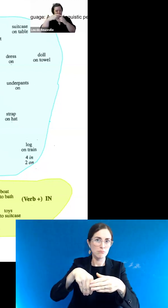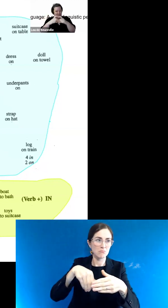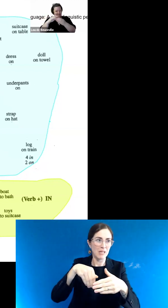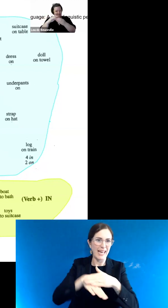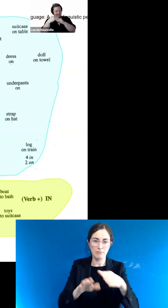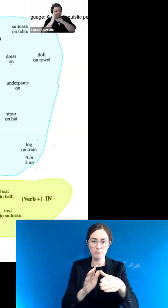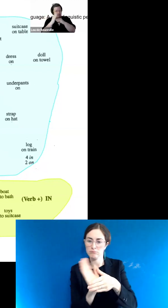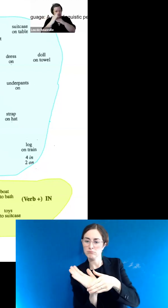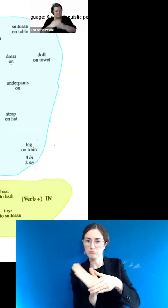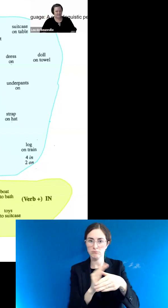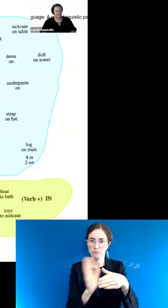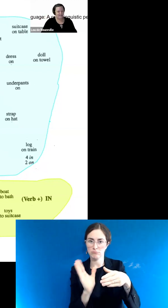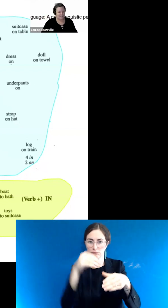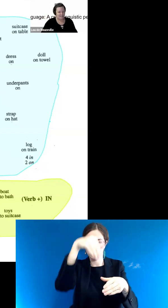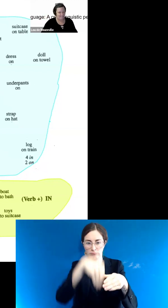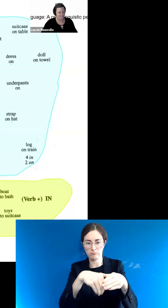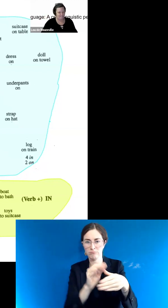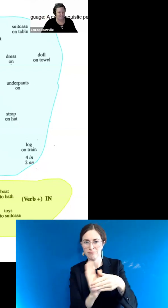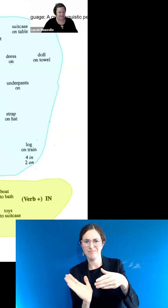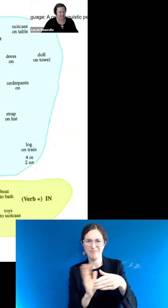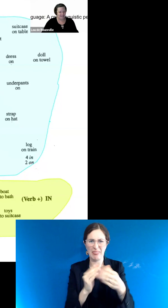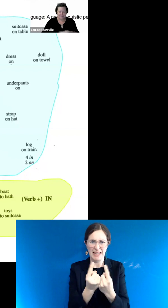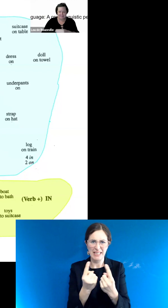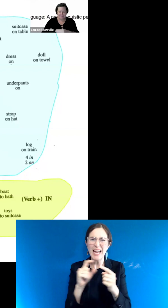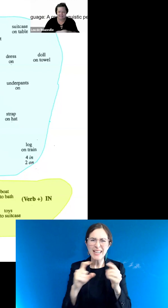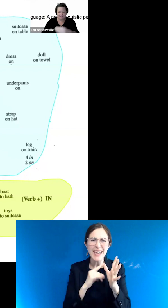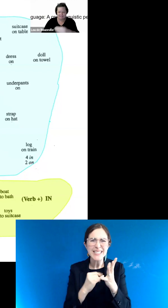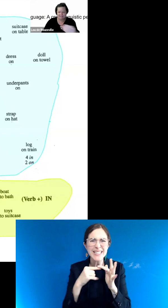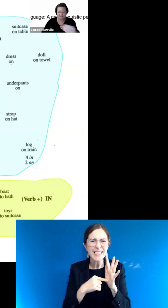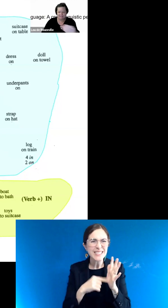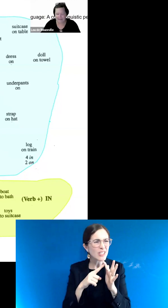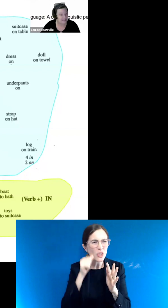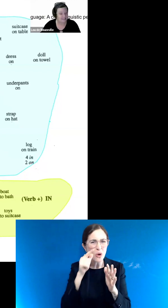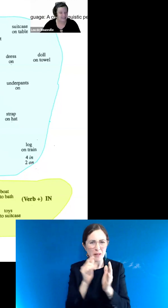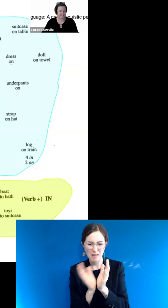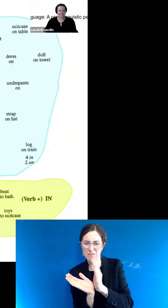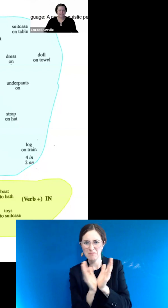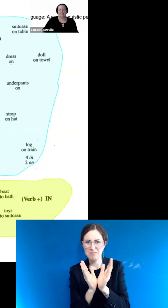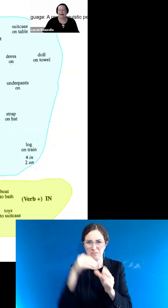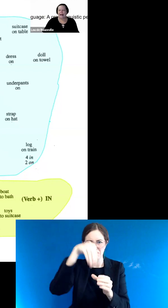into the little cassette tape, what do you call them? Cases.